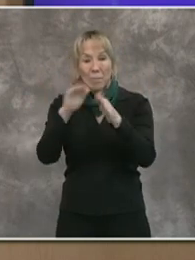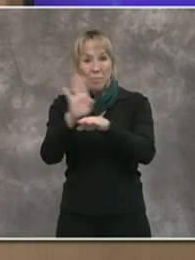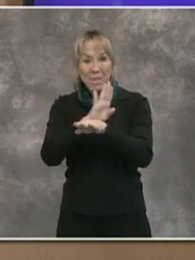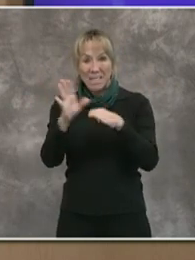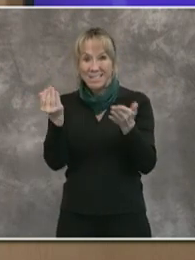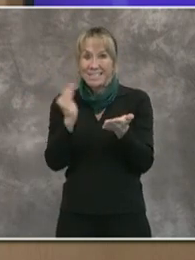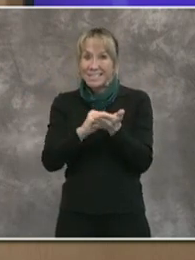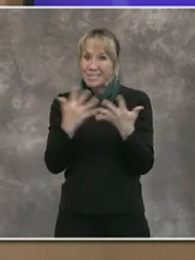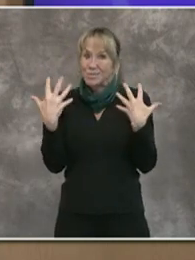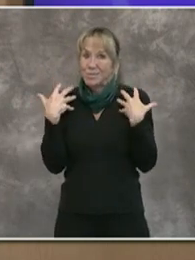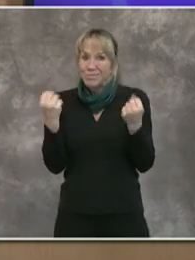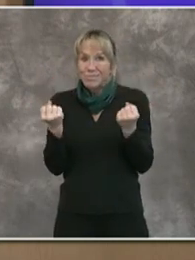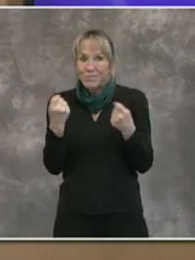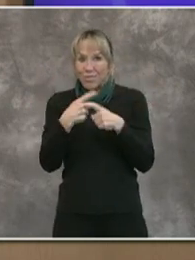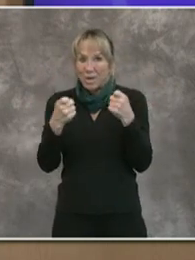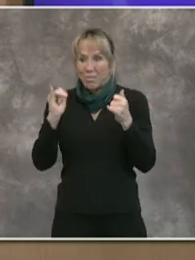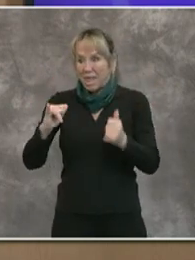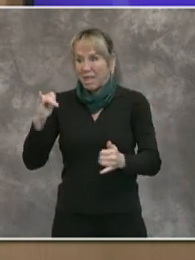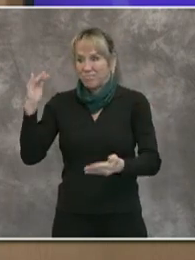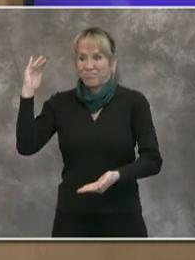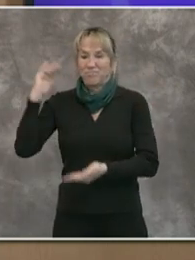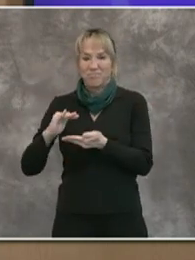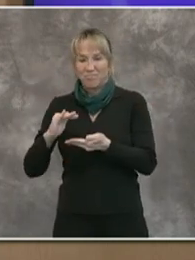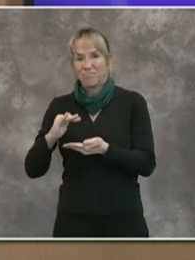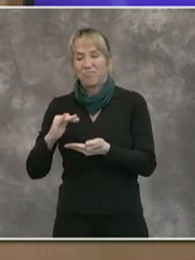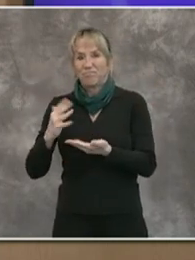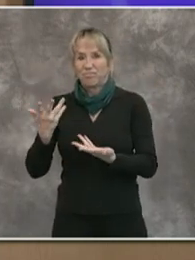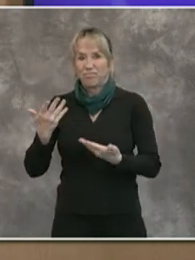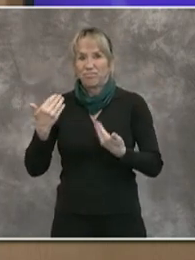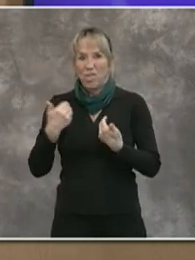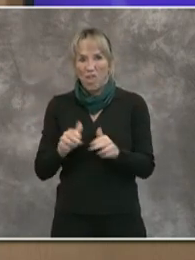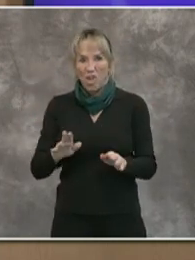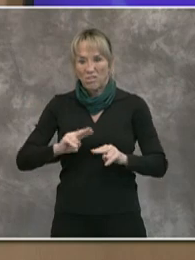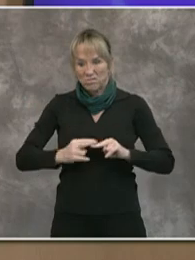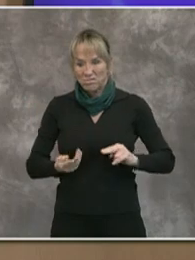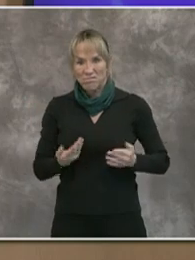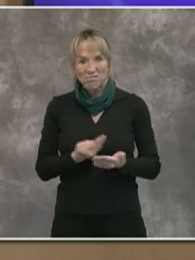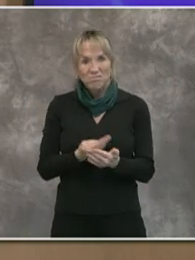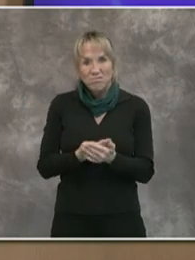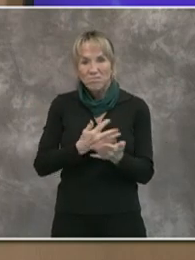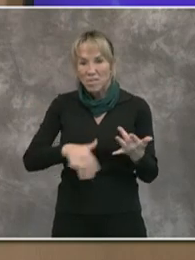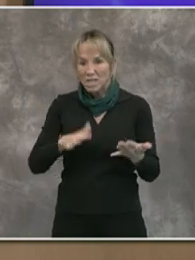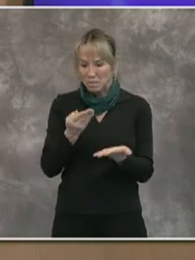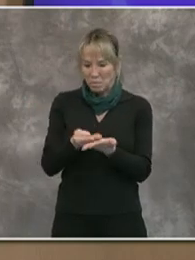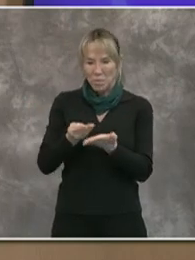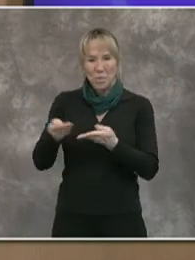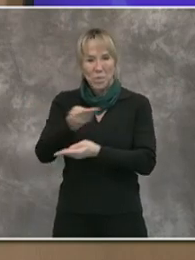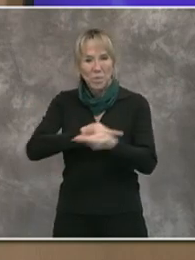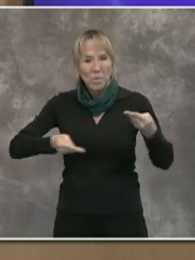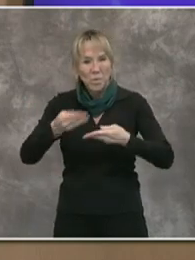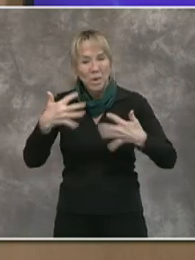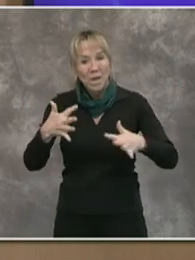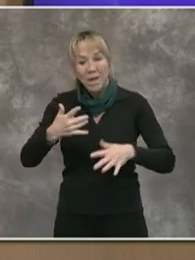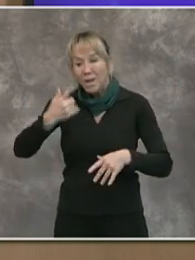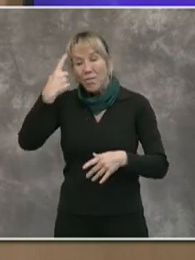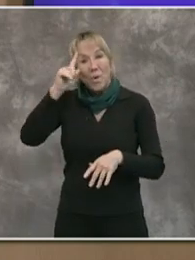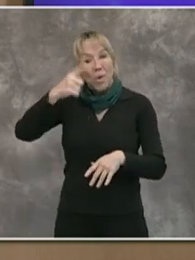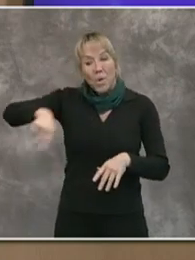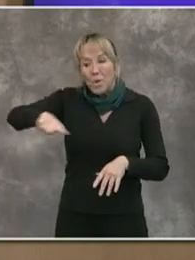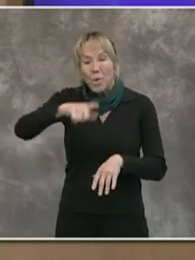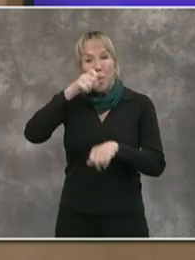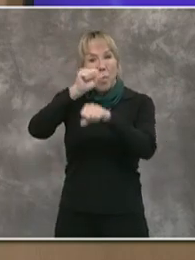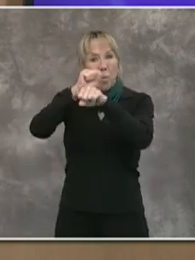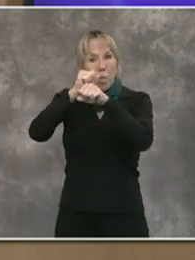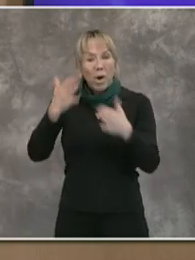actions that have already been taken have had a very severe and negative impact on our economy, both on workers, on